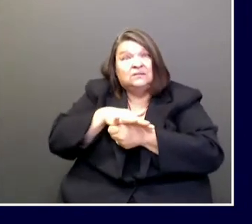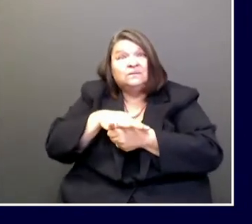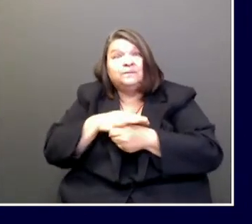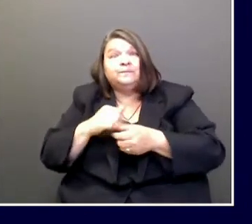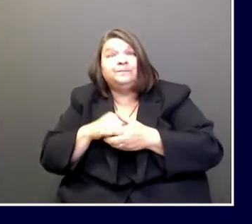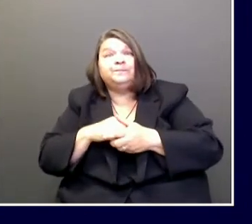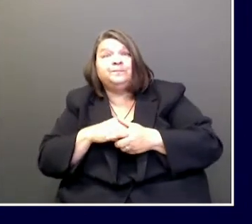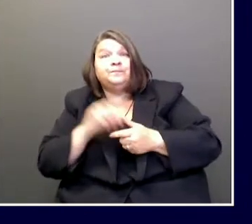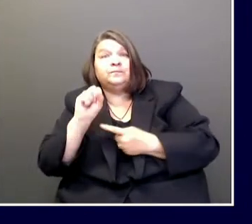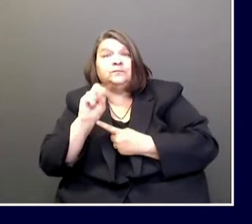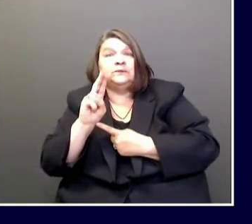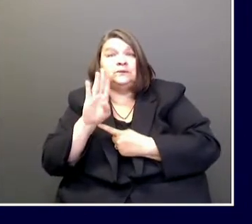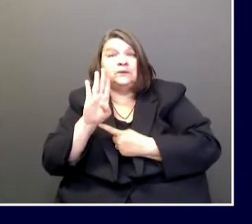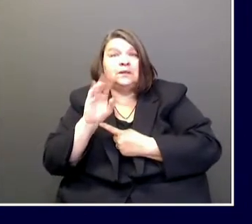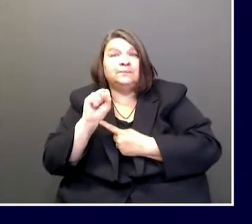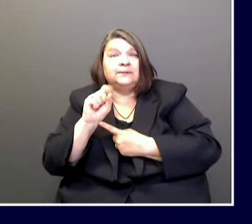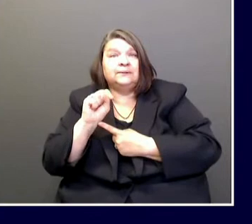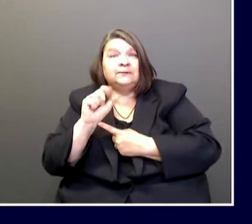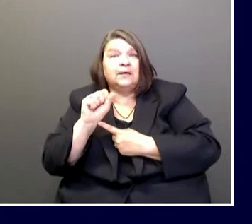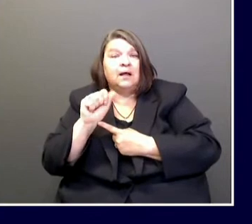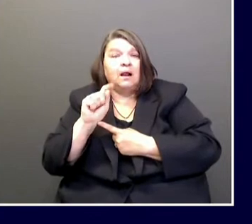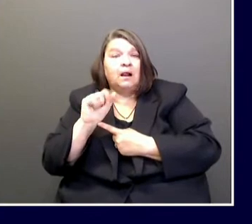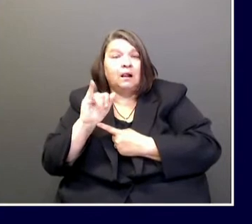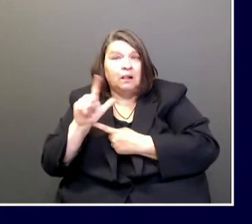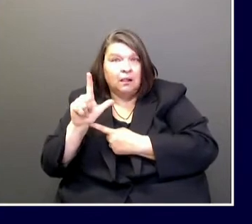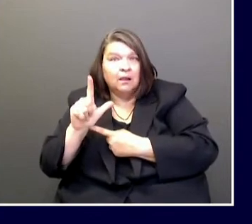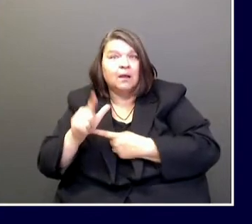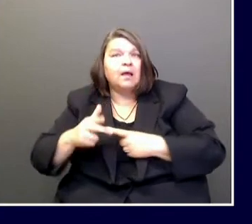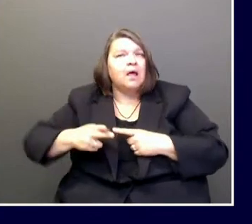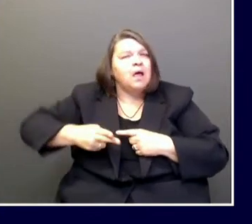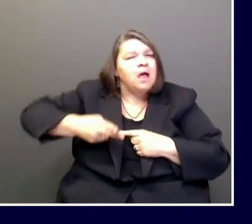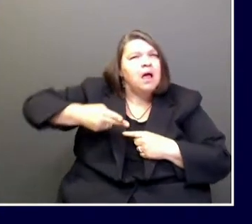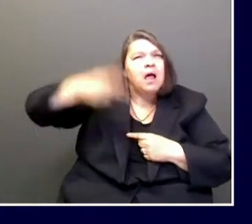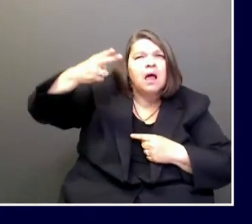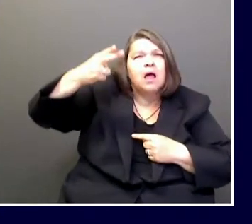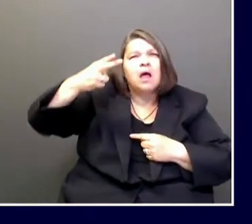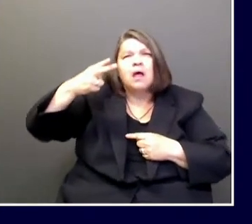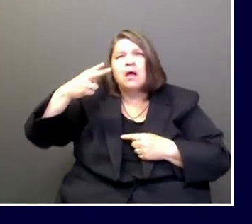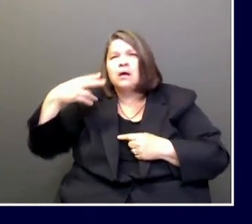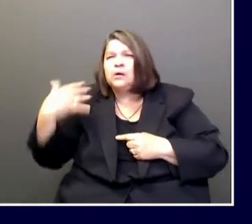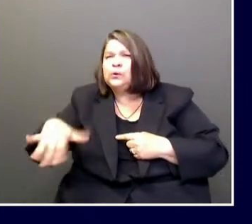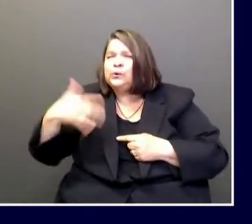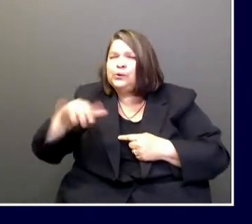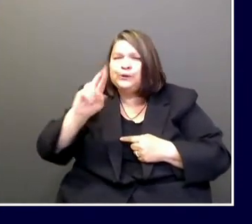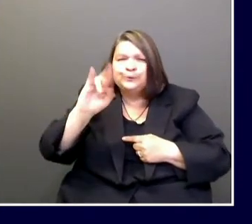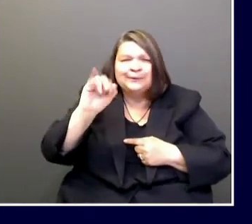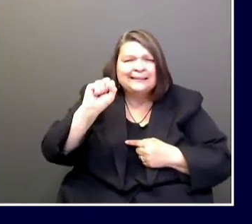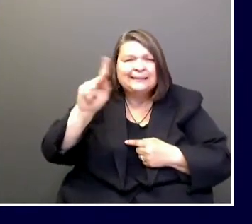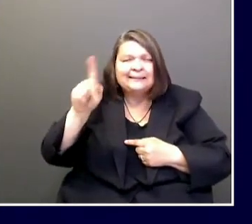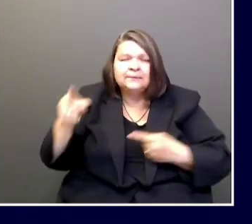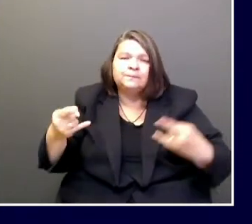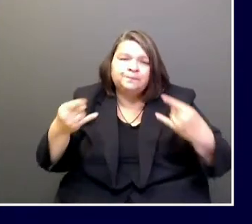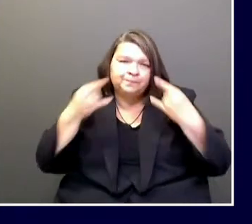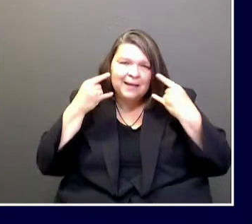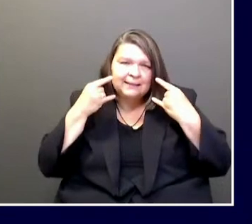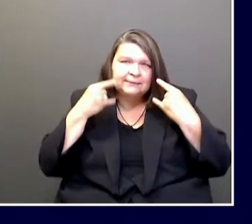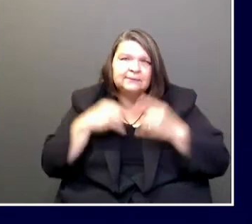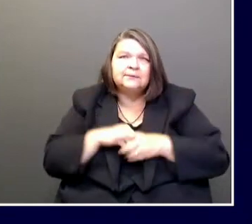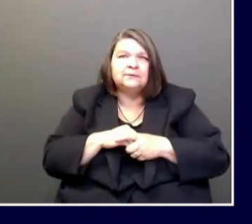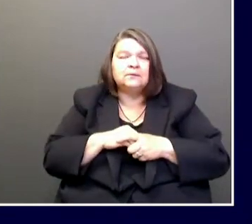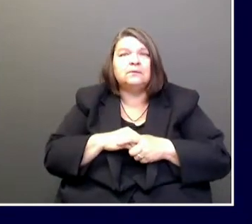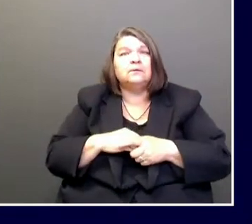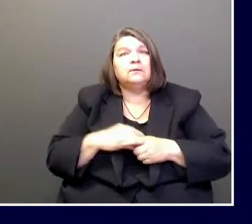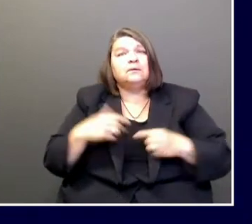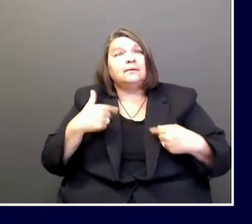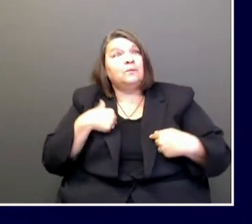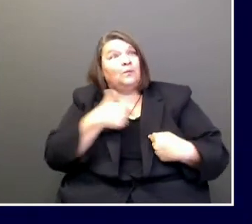those public settings wears a face covering. But we do believe that so far we are amongst the top states in